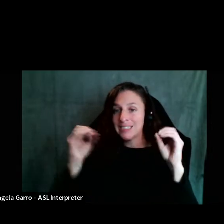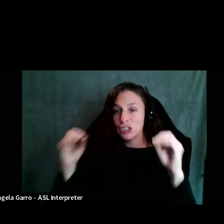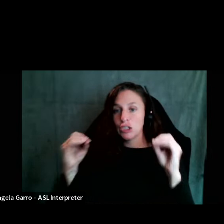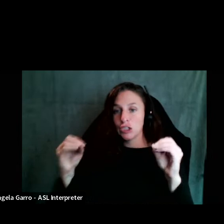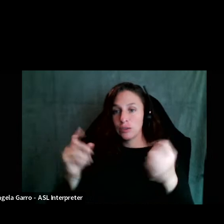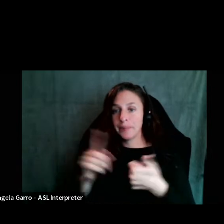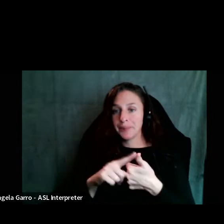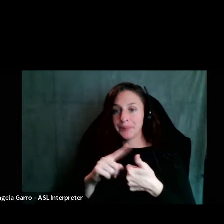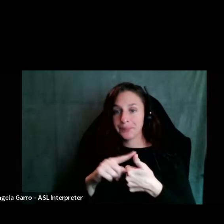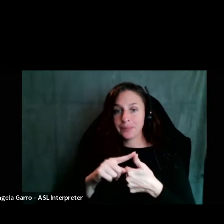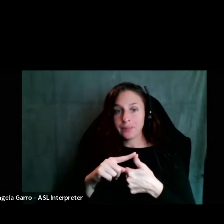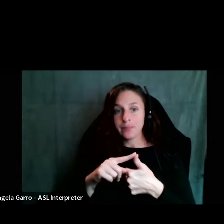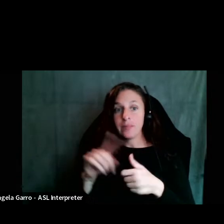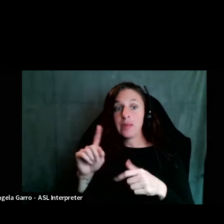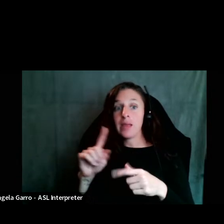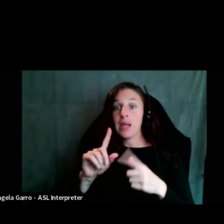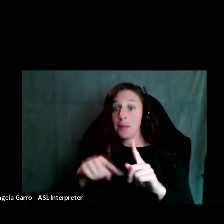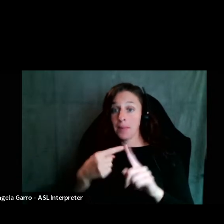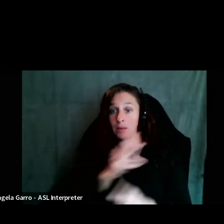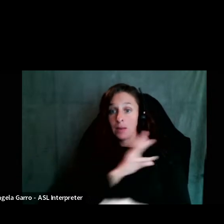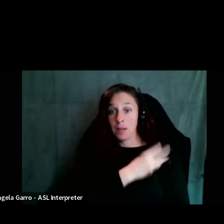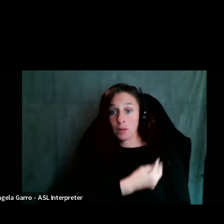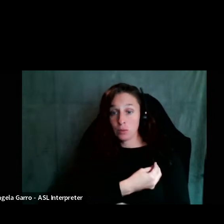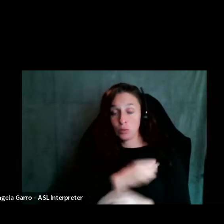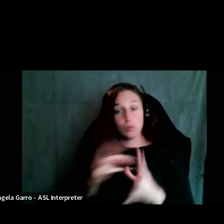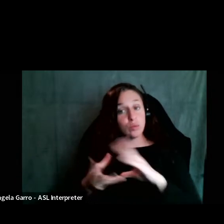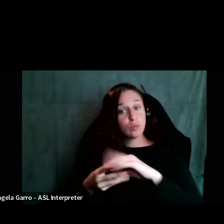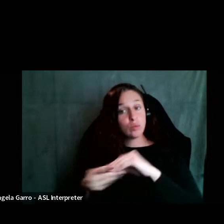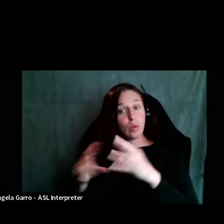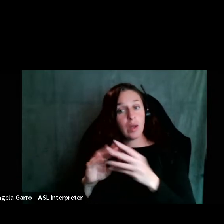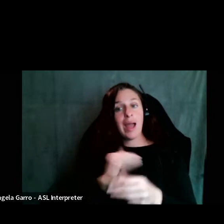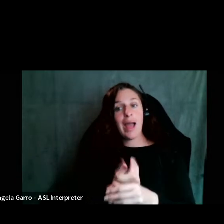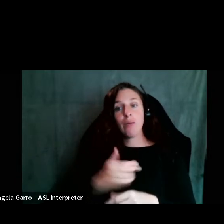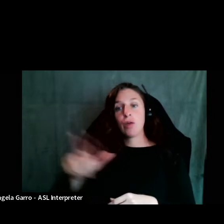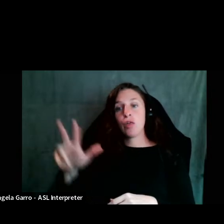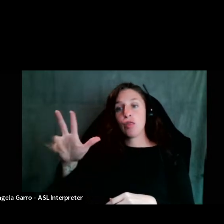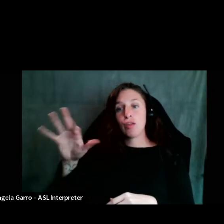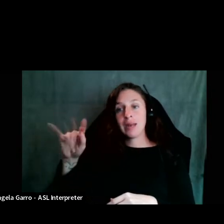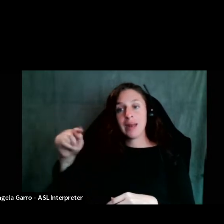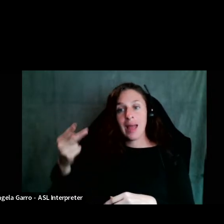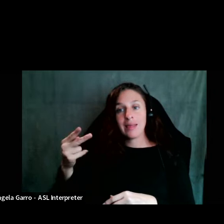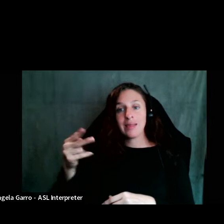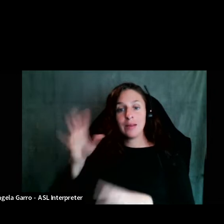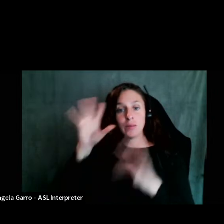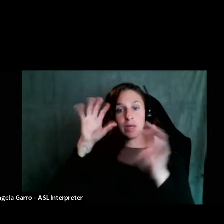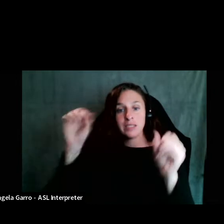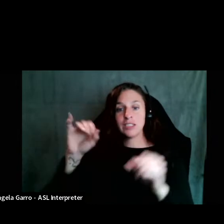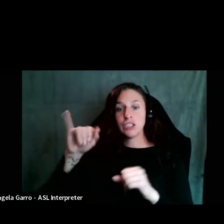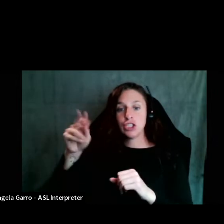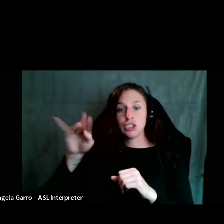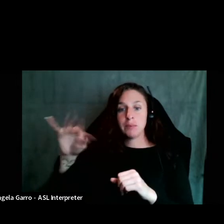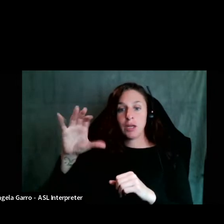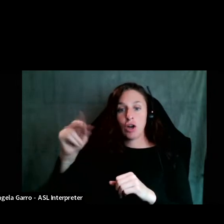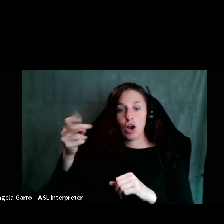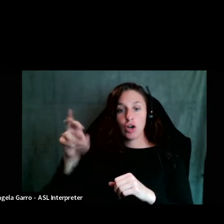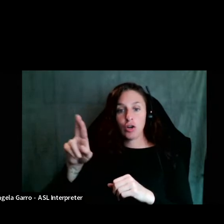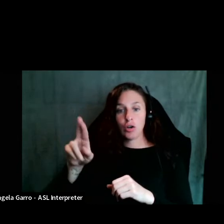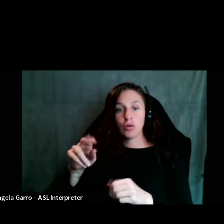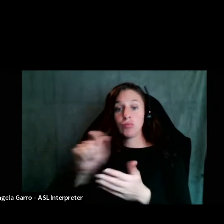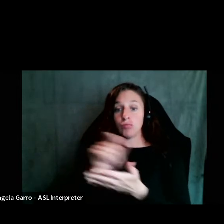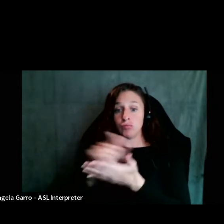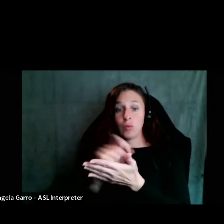regards to the Palestinian story, our 39th president, Jimmy Carter, authored a book